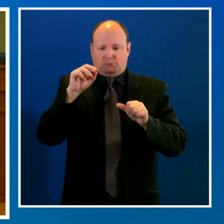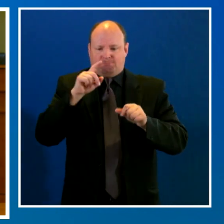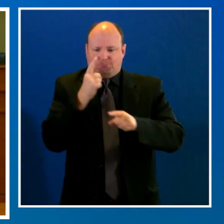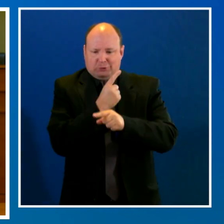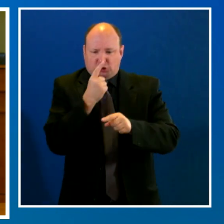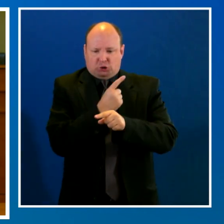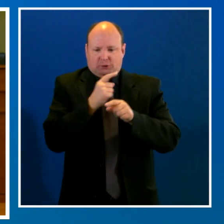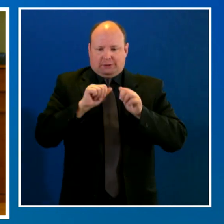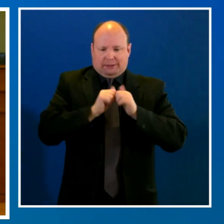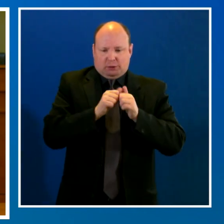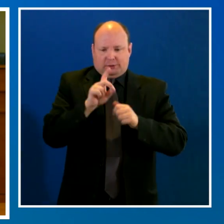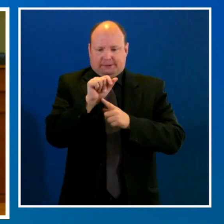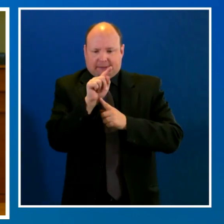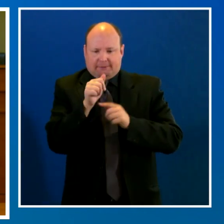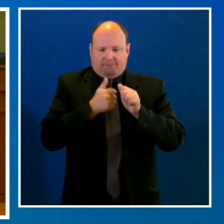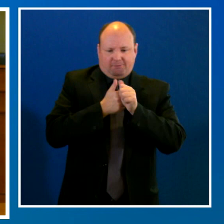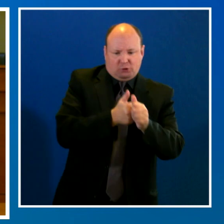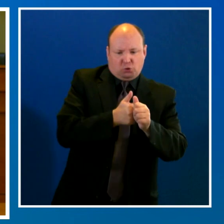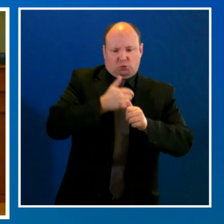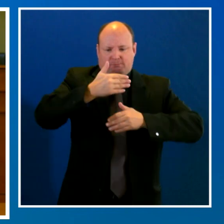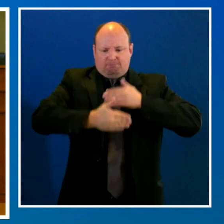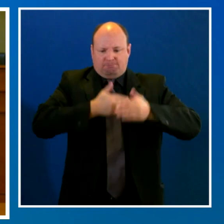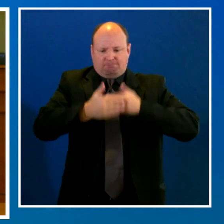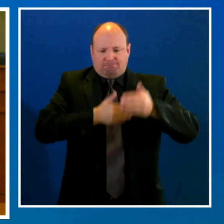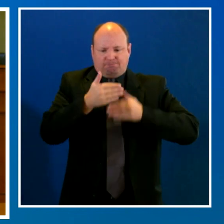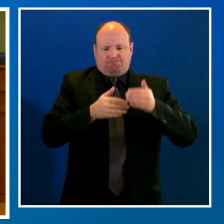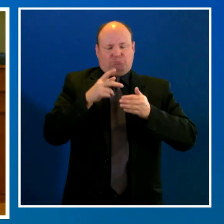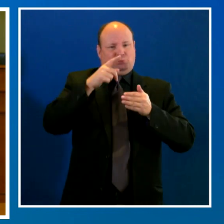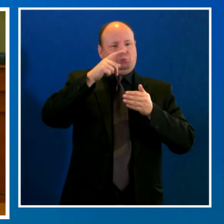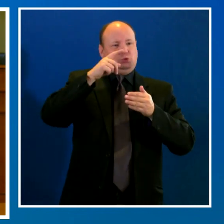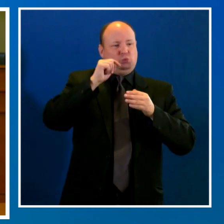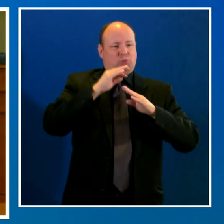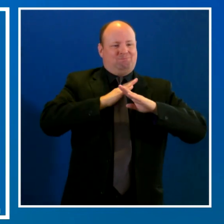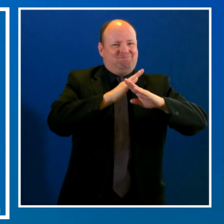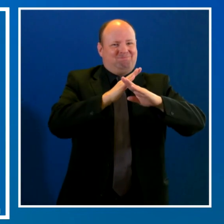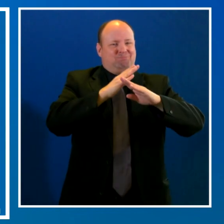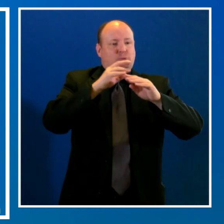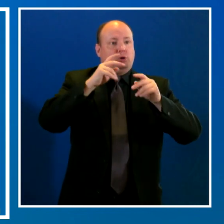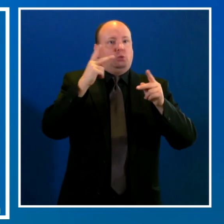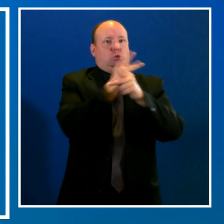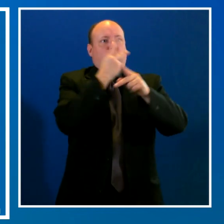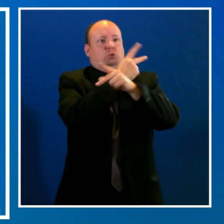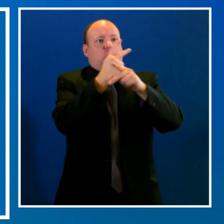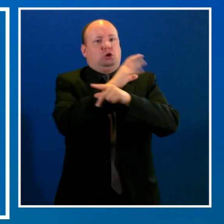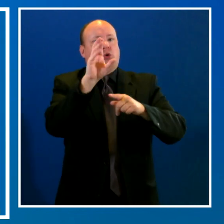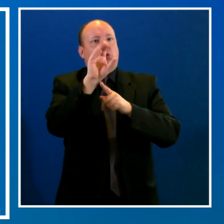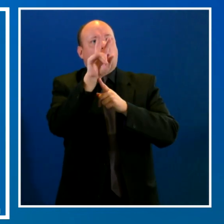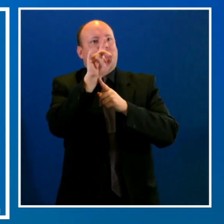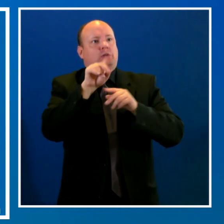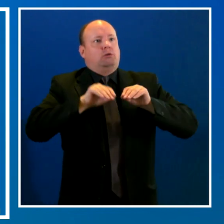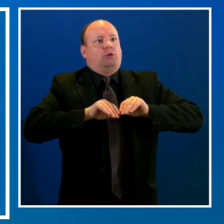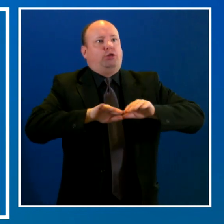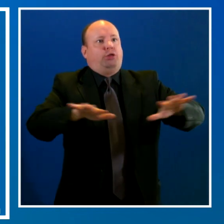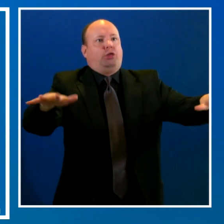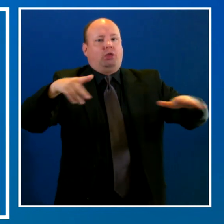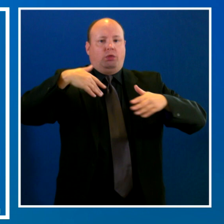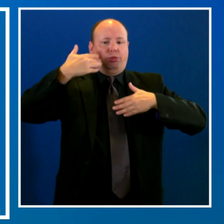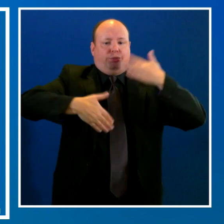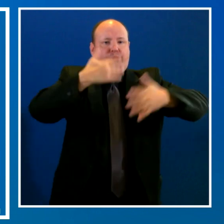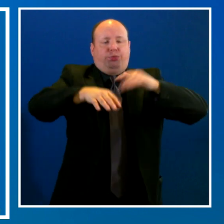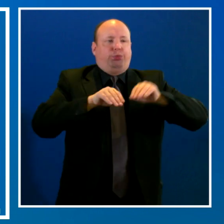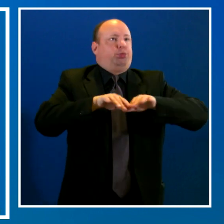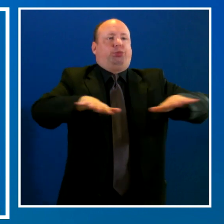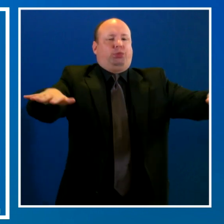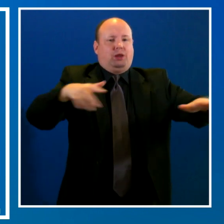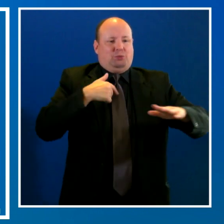Because of continuing high COVID-19 transmission rates in Clark County right now, unvaccinated people